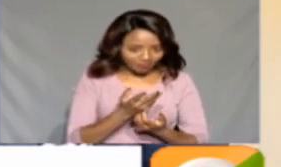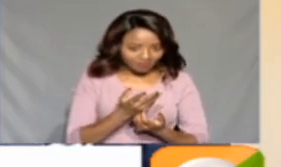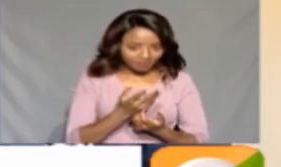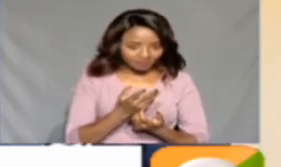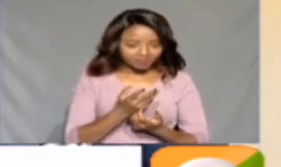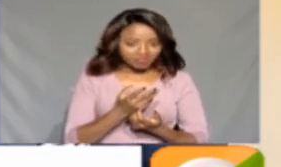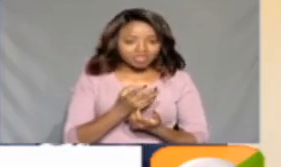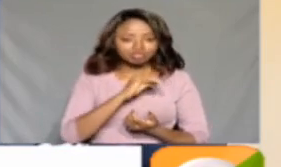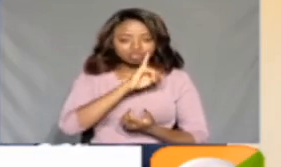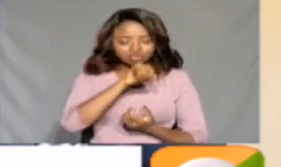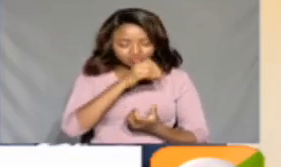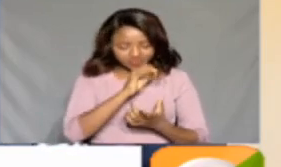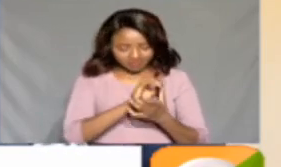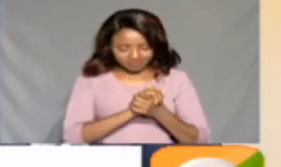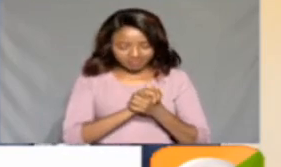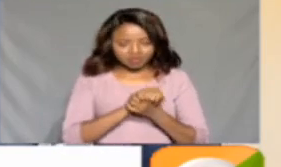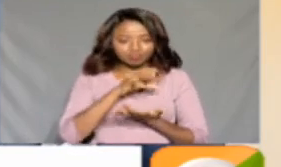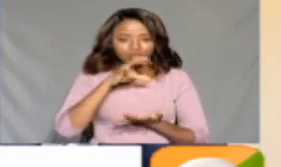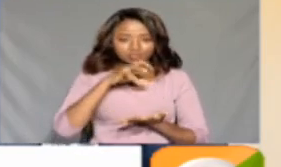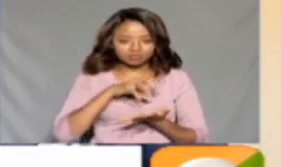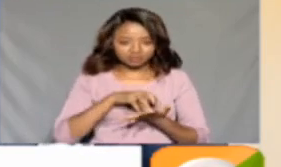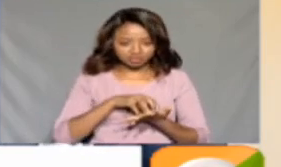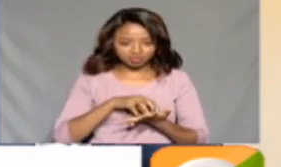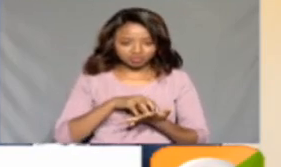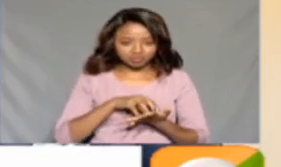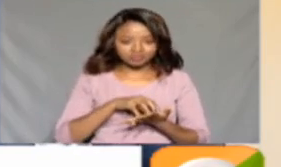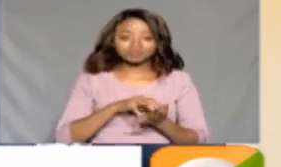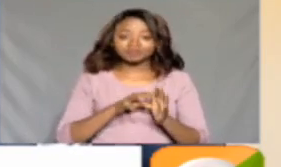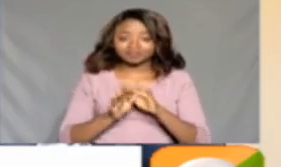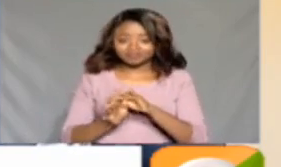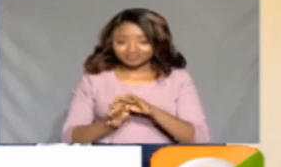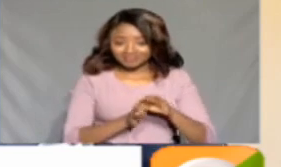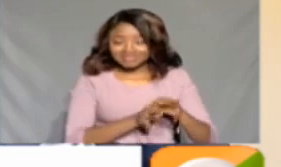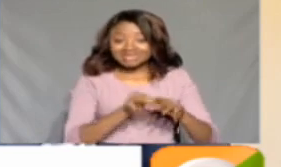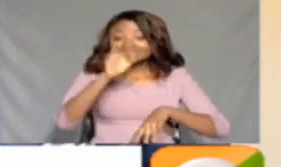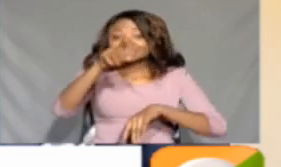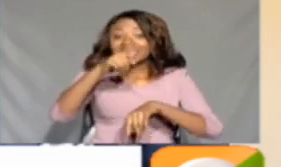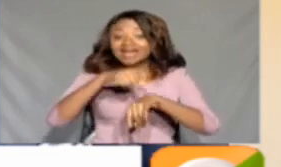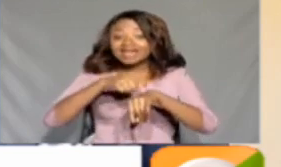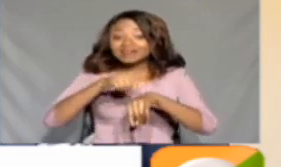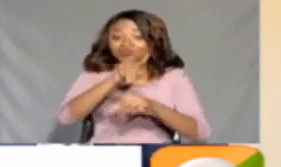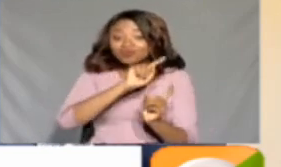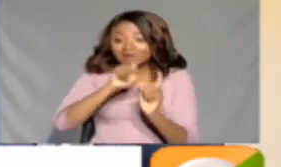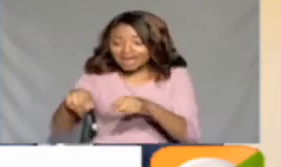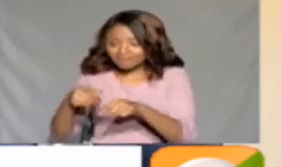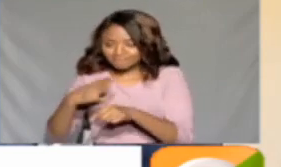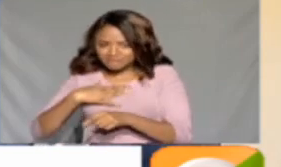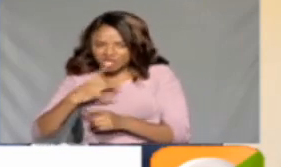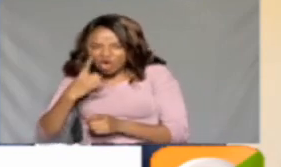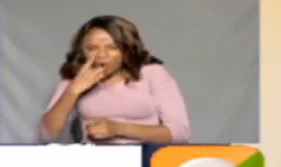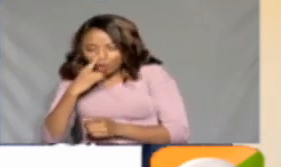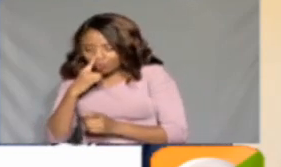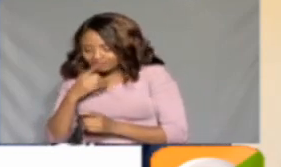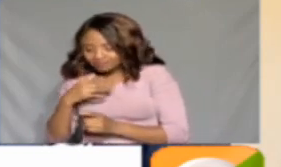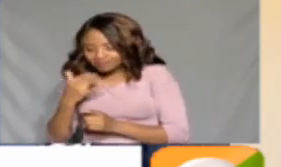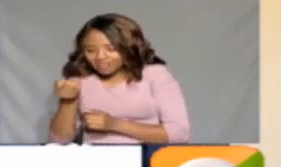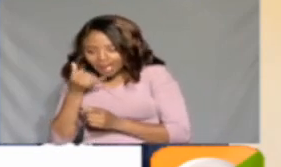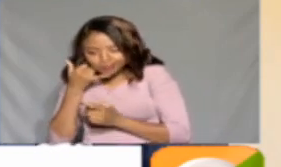official position. When you follow me in my bathroom, in my private space, and you